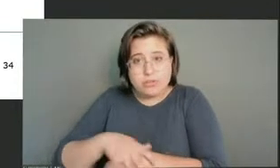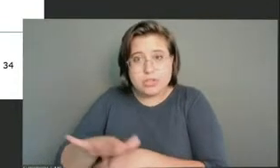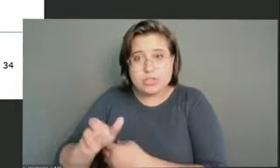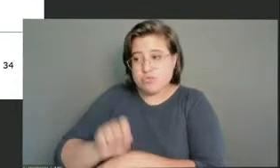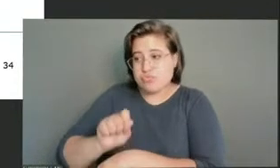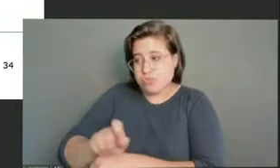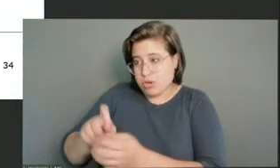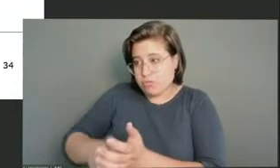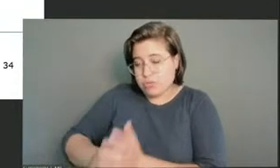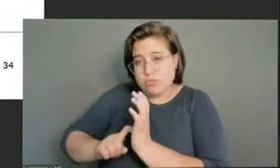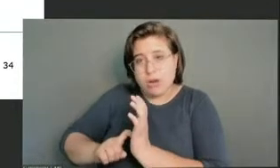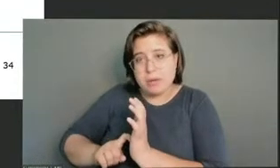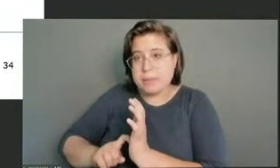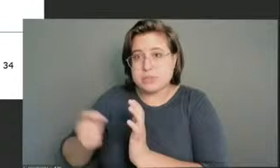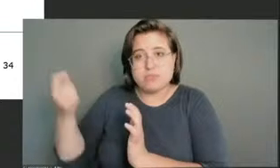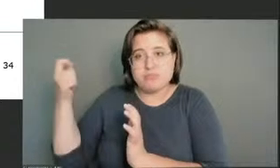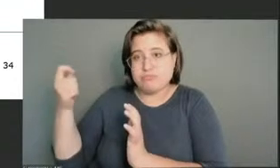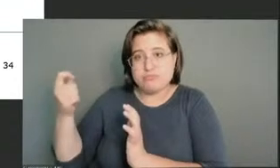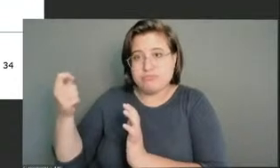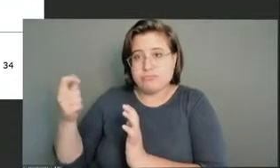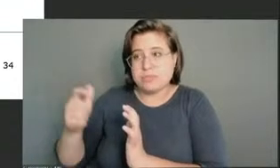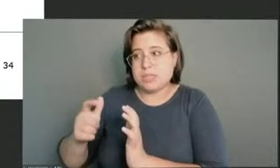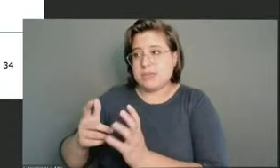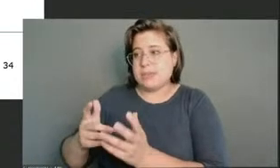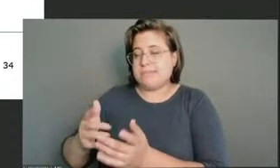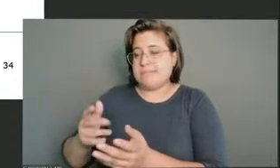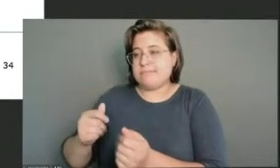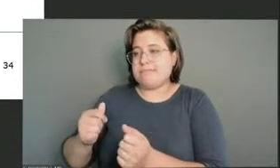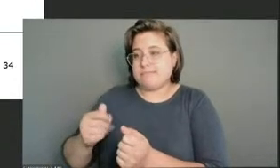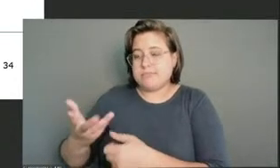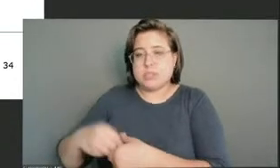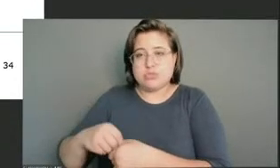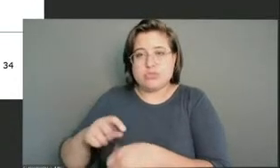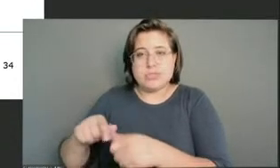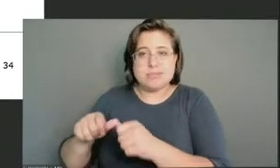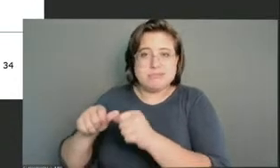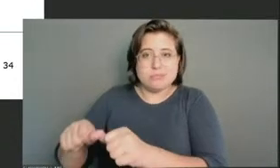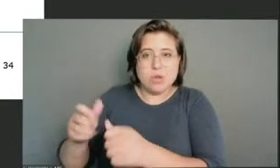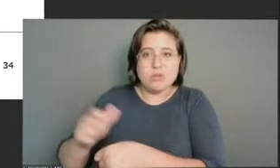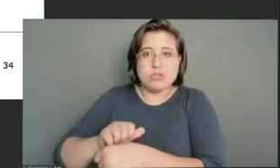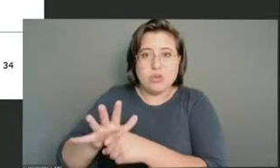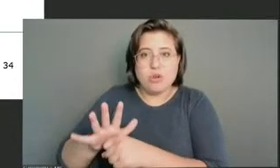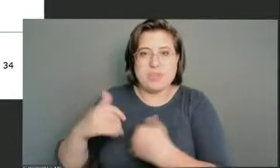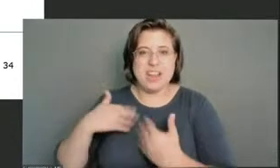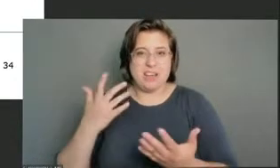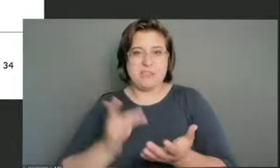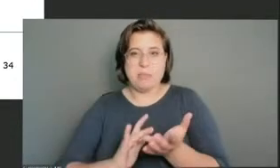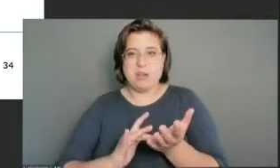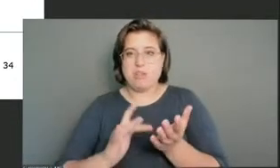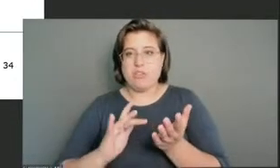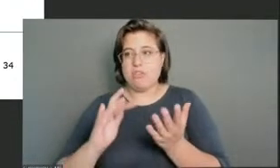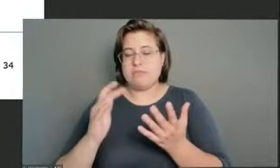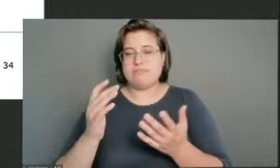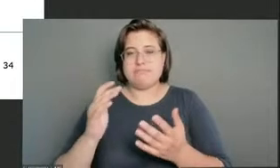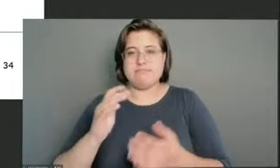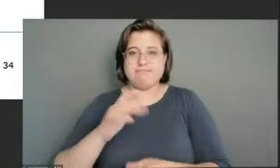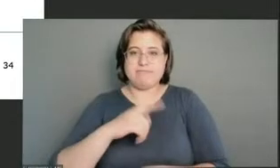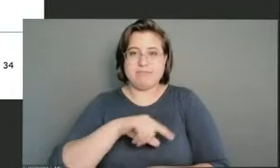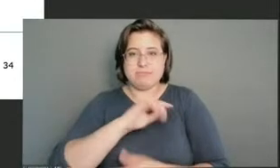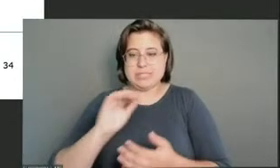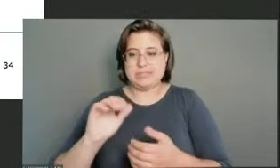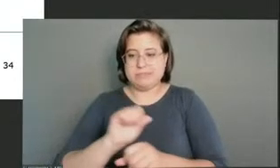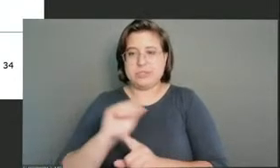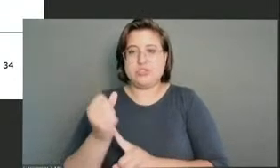to qualify, as well as including long COVID in the list of medical conditions accepted by Social